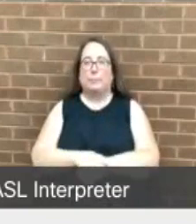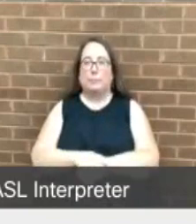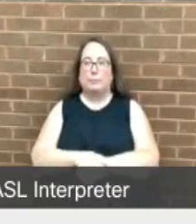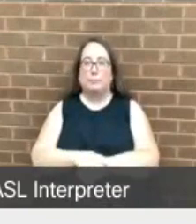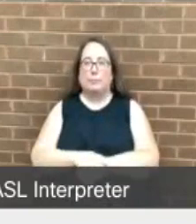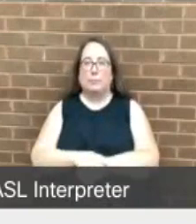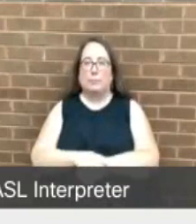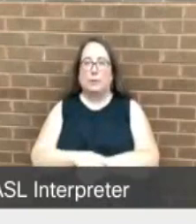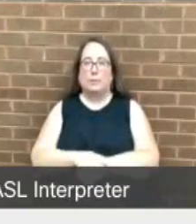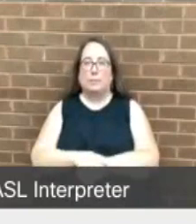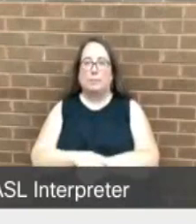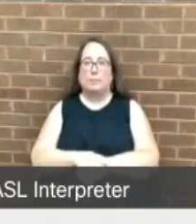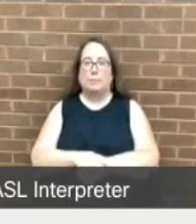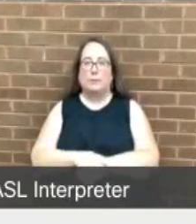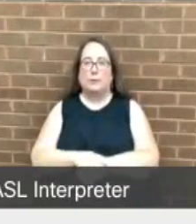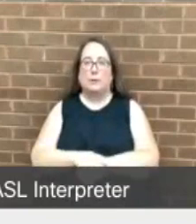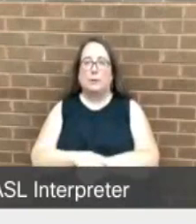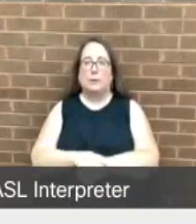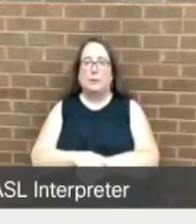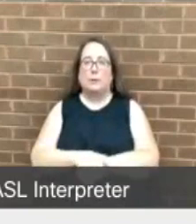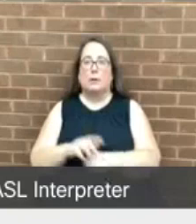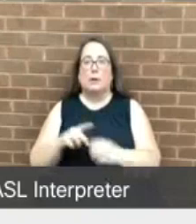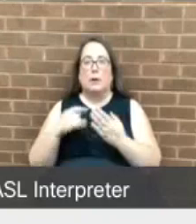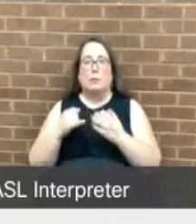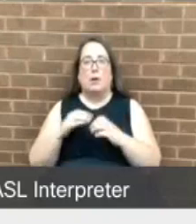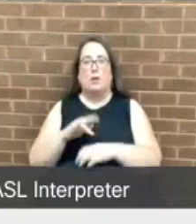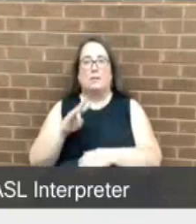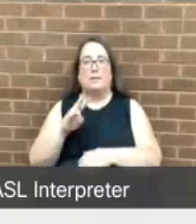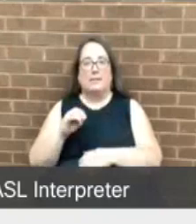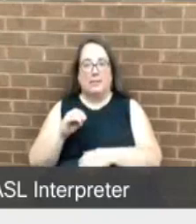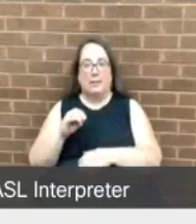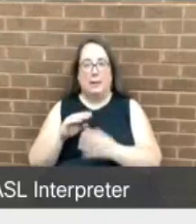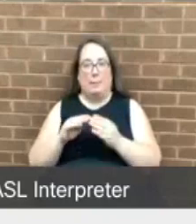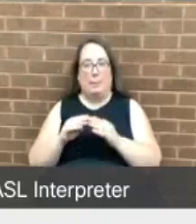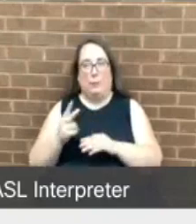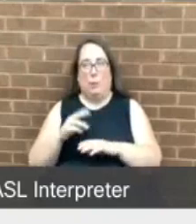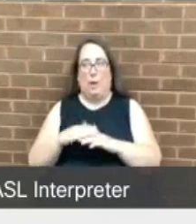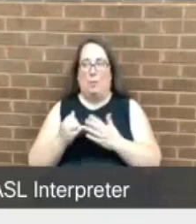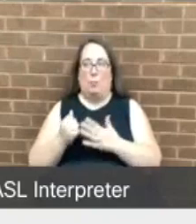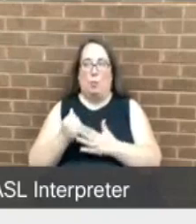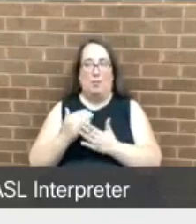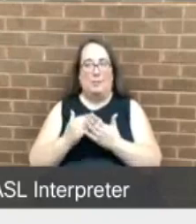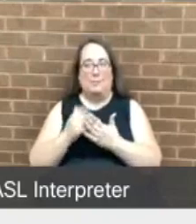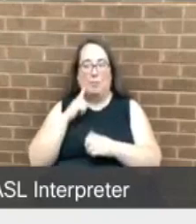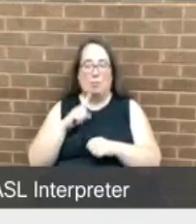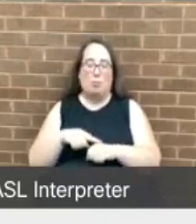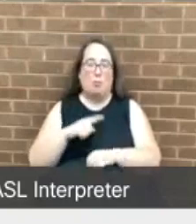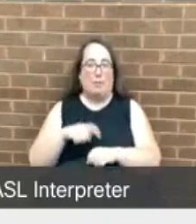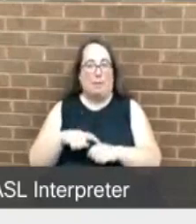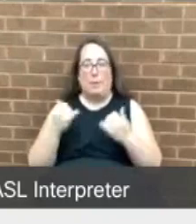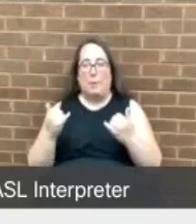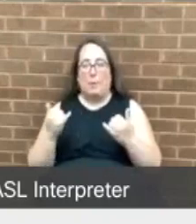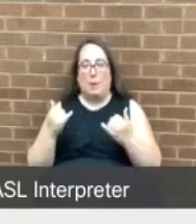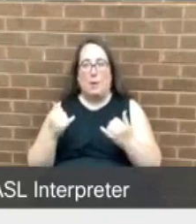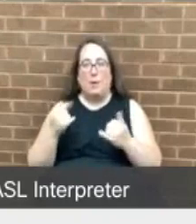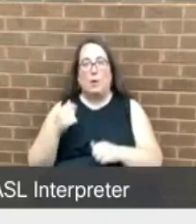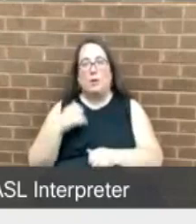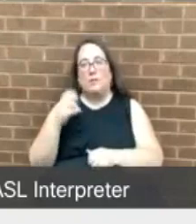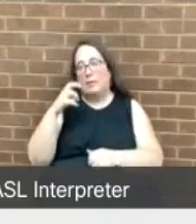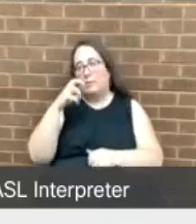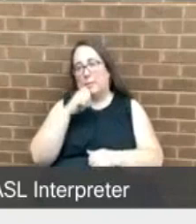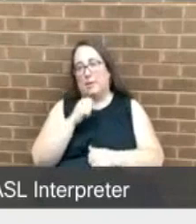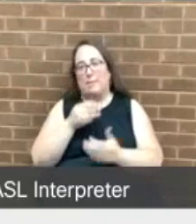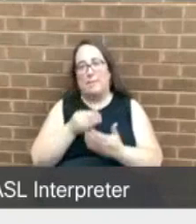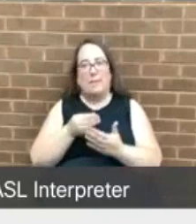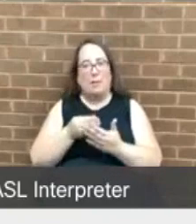know, the projects along 70 have been number two on the priority list for a long time now. Do you have an estimate of the